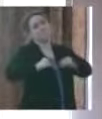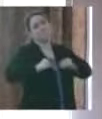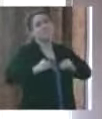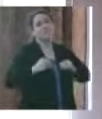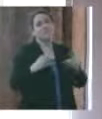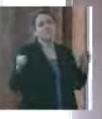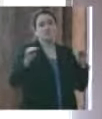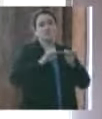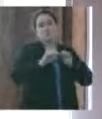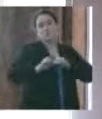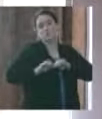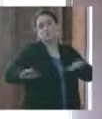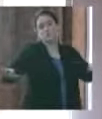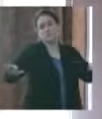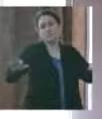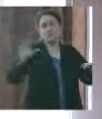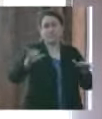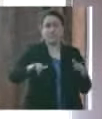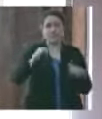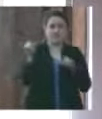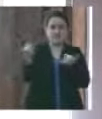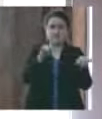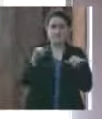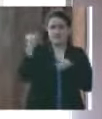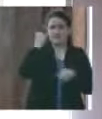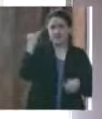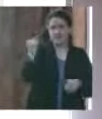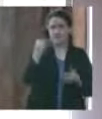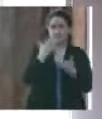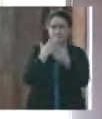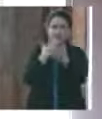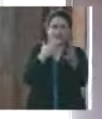are all helping towards. Thank you very much.